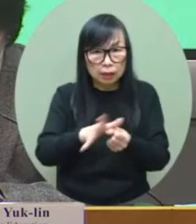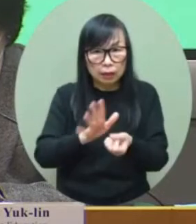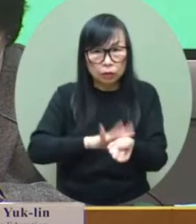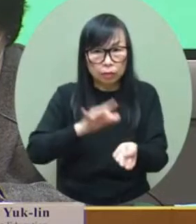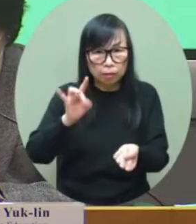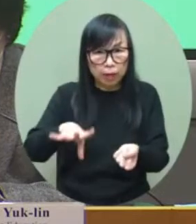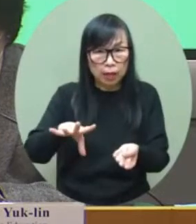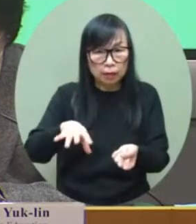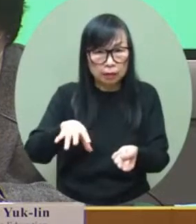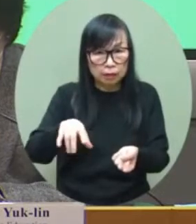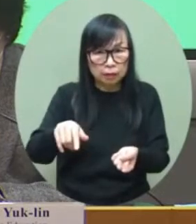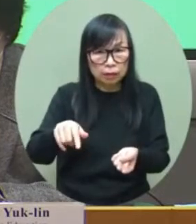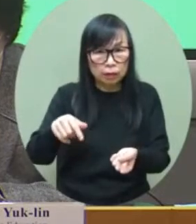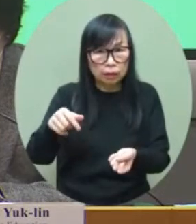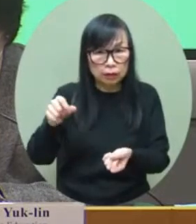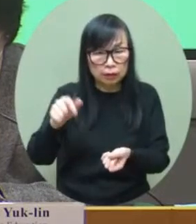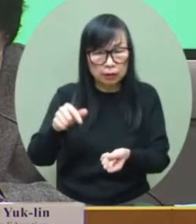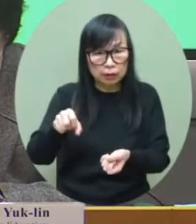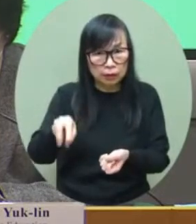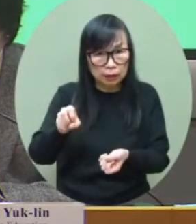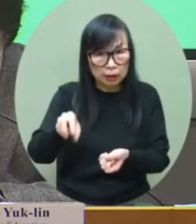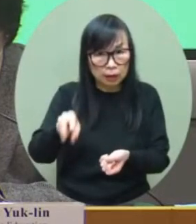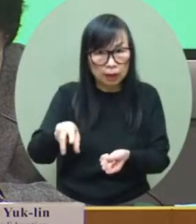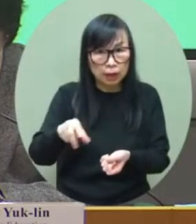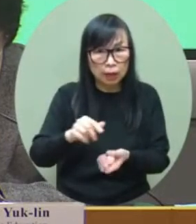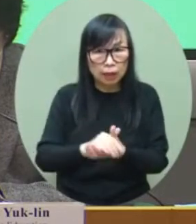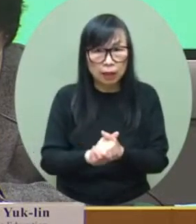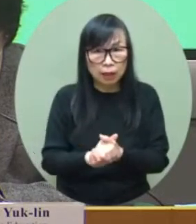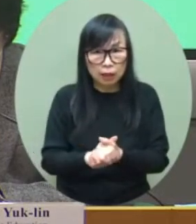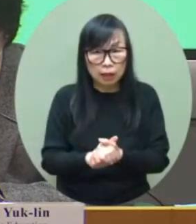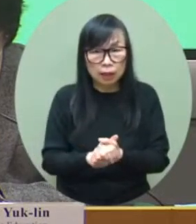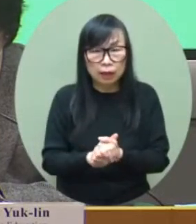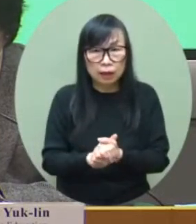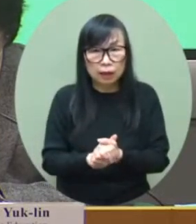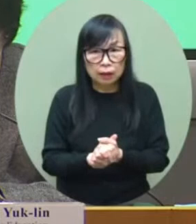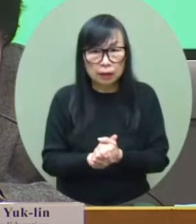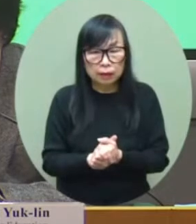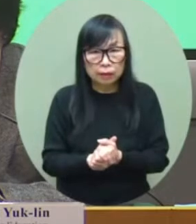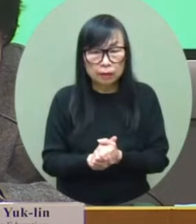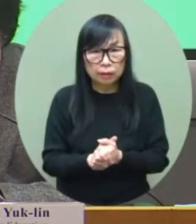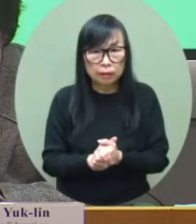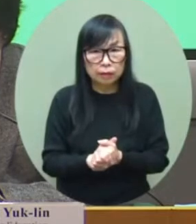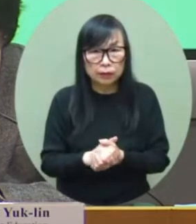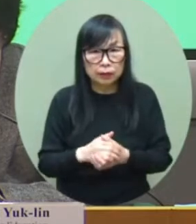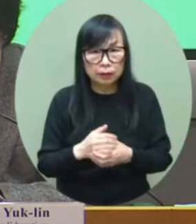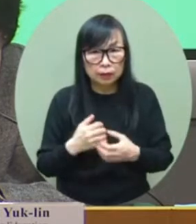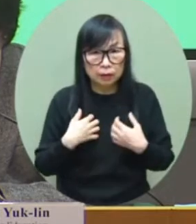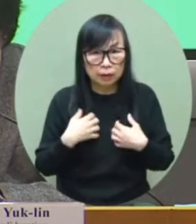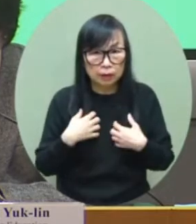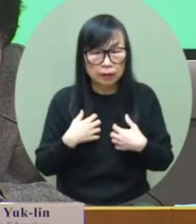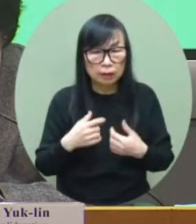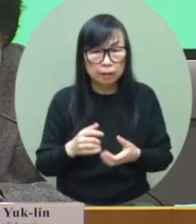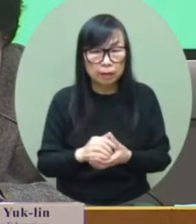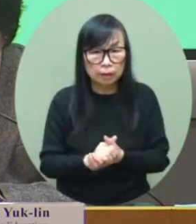Health Organization has also stressed that the COVID remains a public health